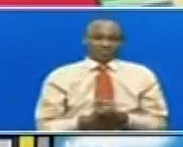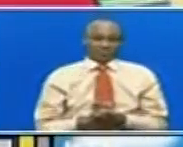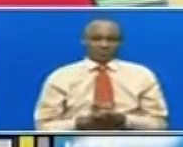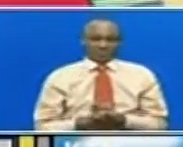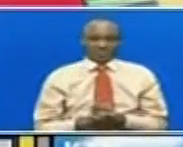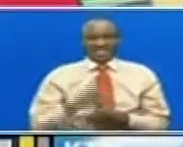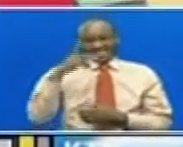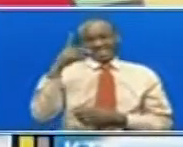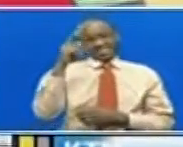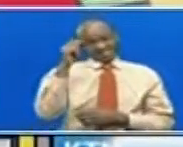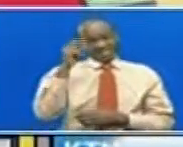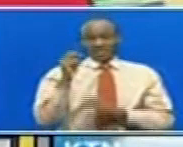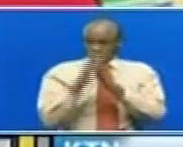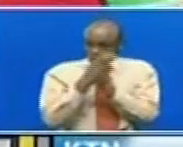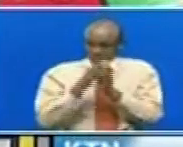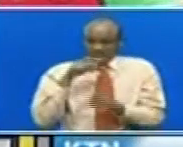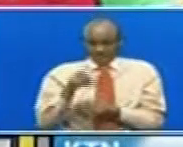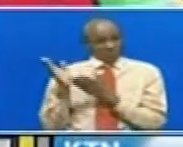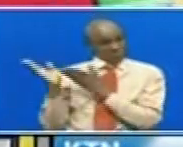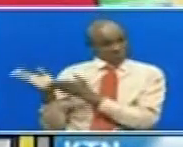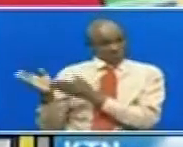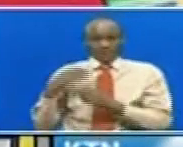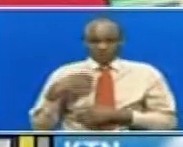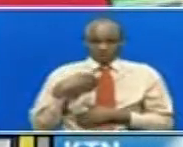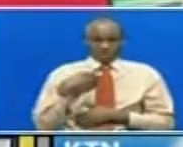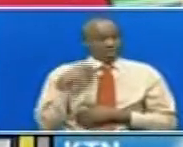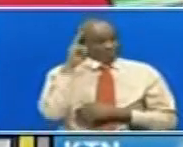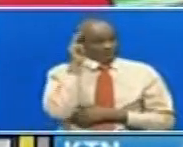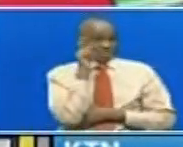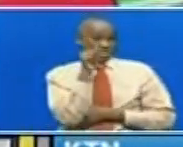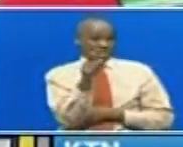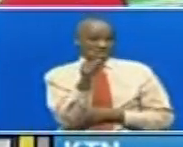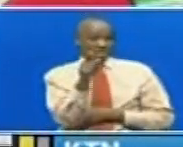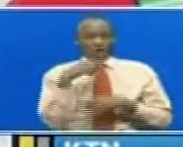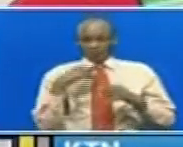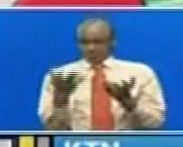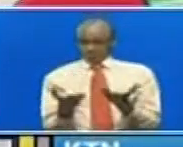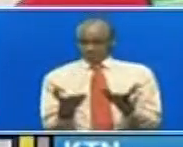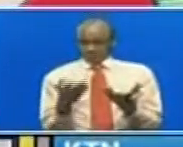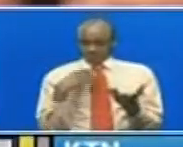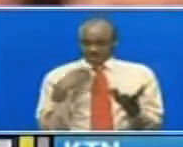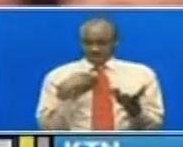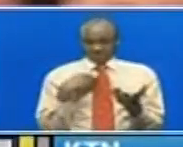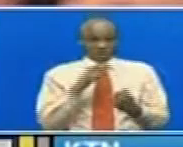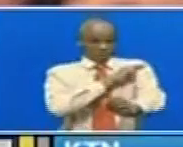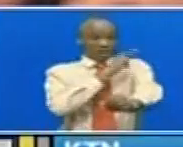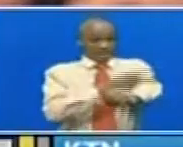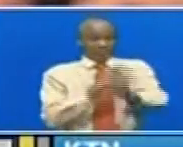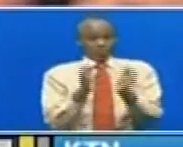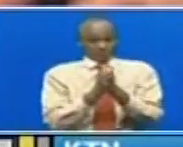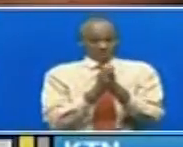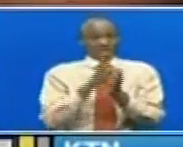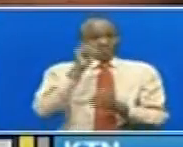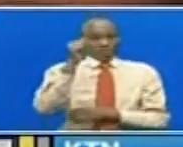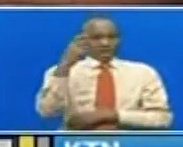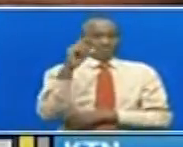The KTN expose Futari ya Sumu by Muhammad Ali and Plague for Profit by John Allan Namu detailed the suffering